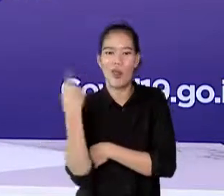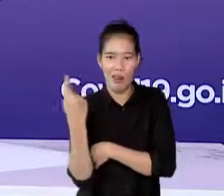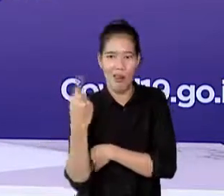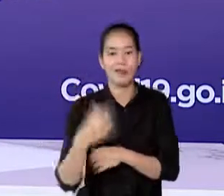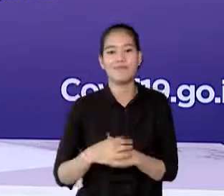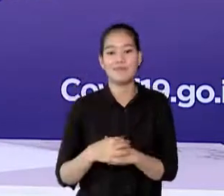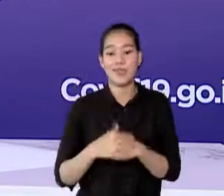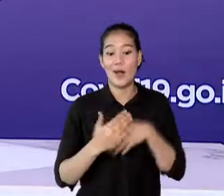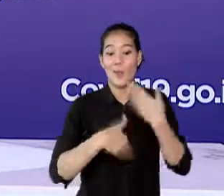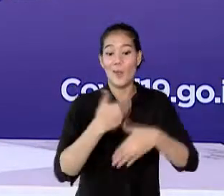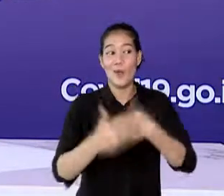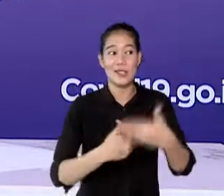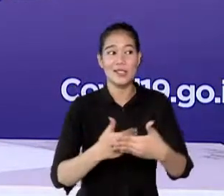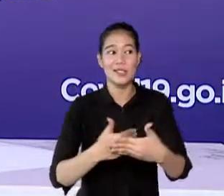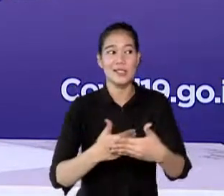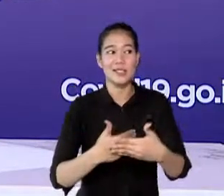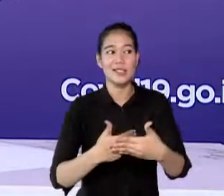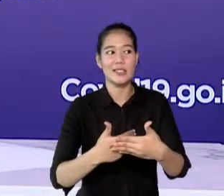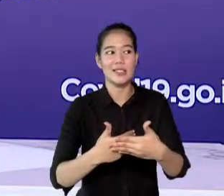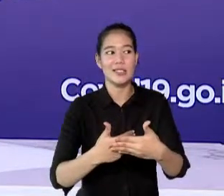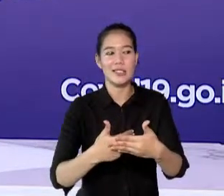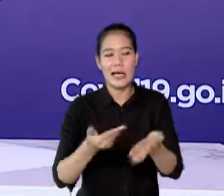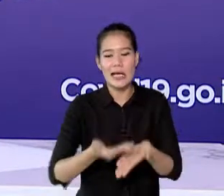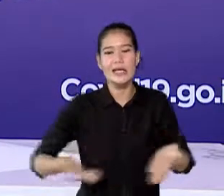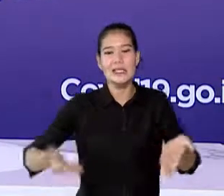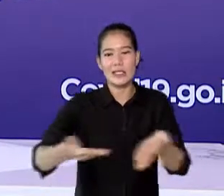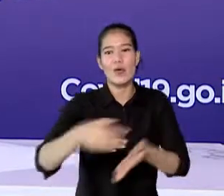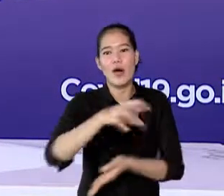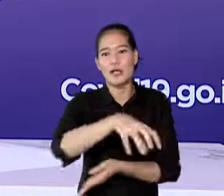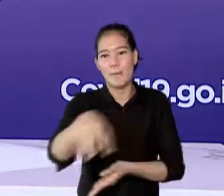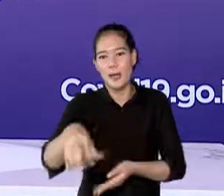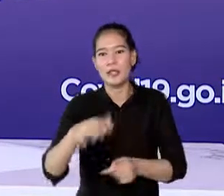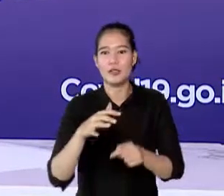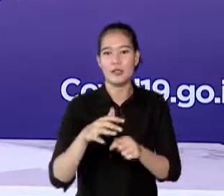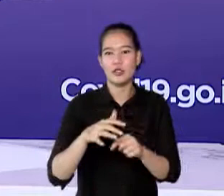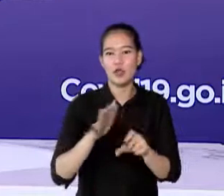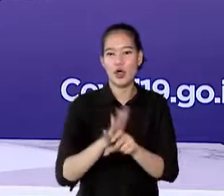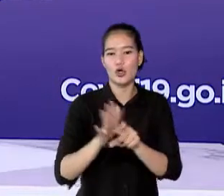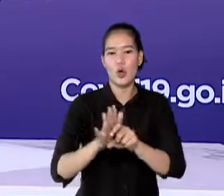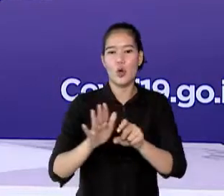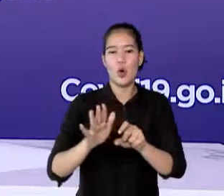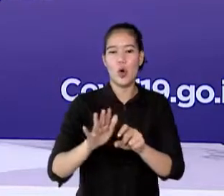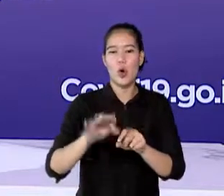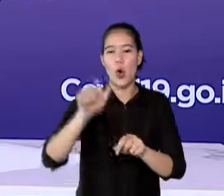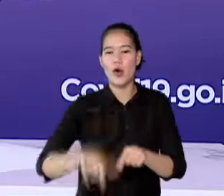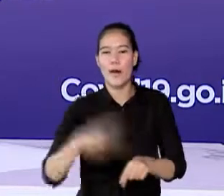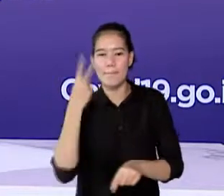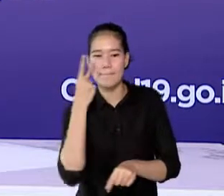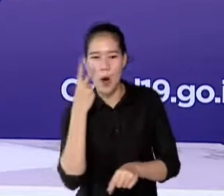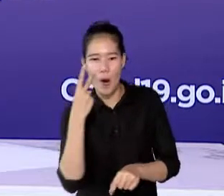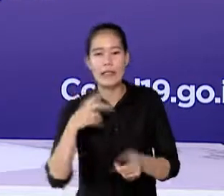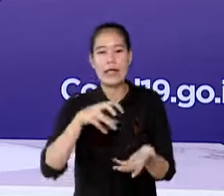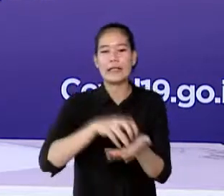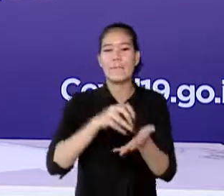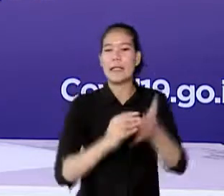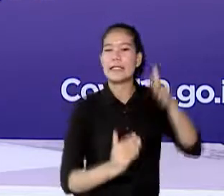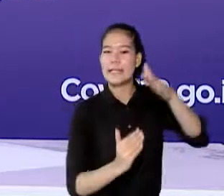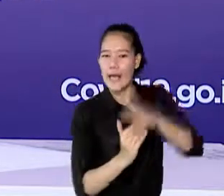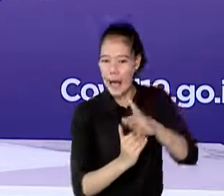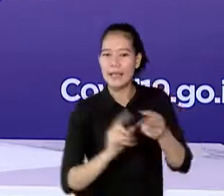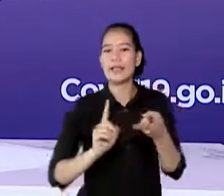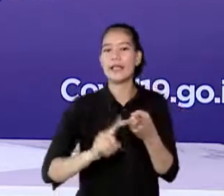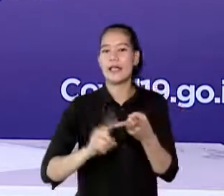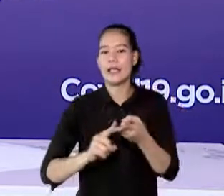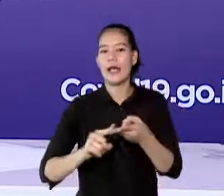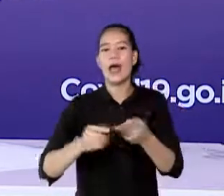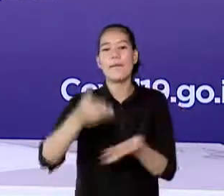this operation will be carried out in strategic areas such as arrival gates or control posts in rest areas, large city